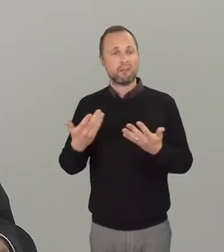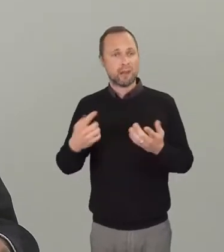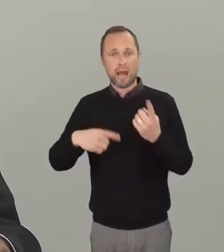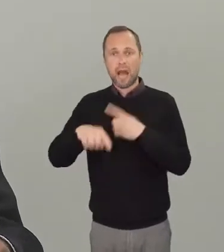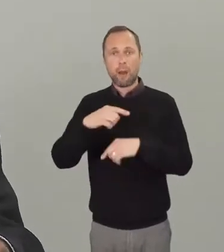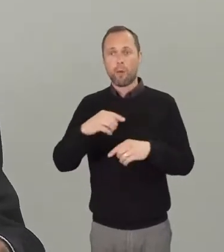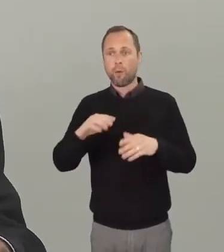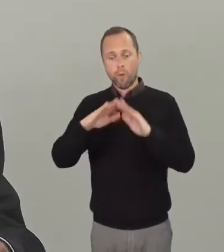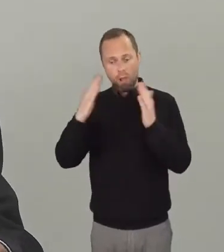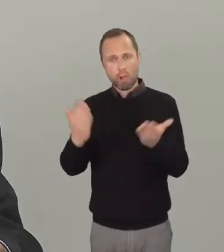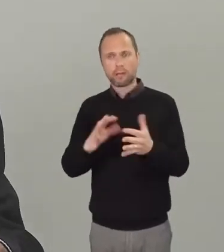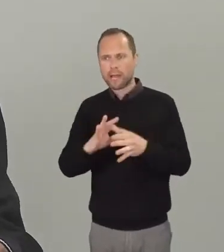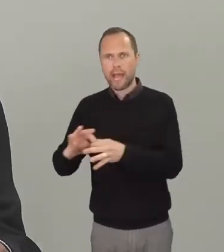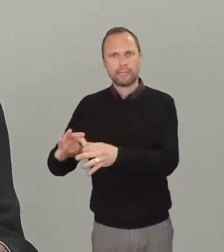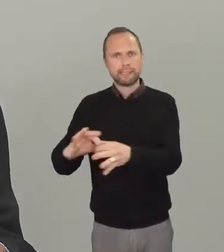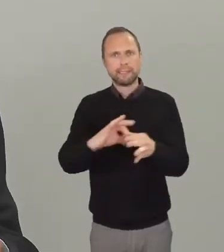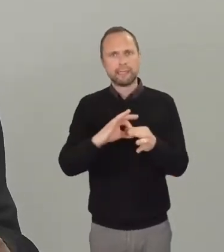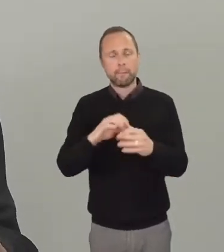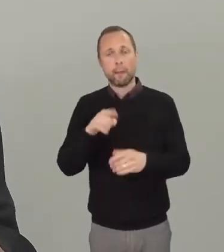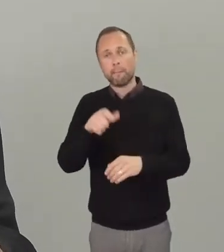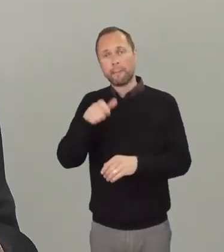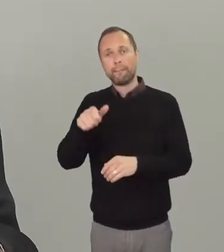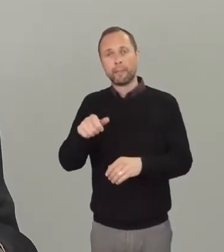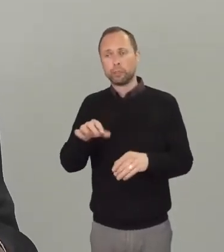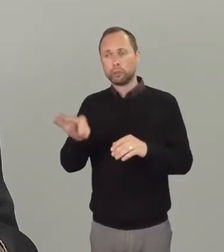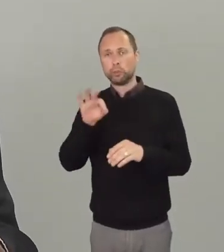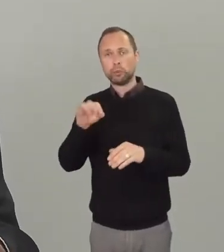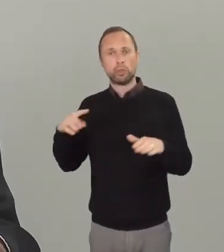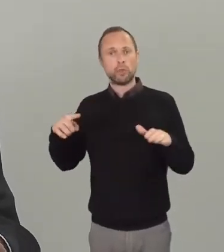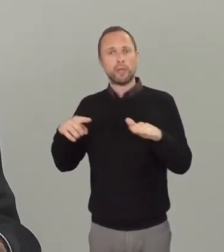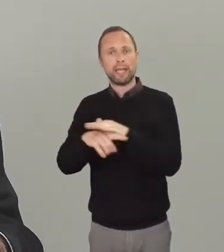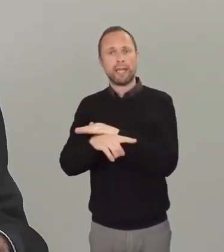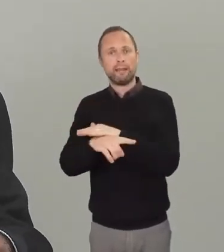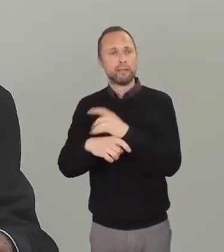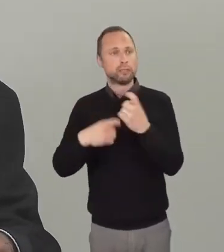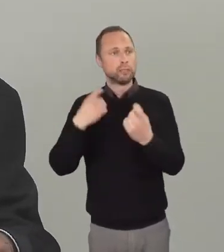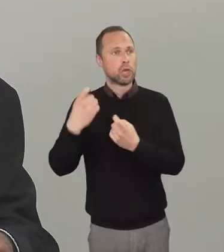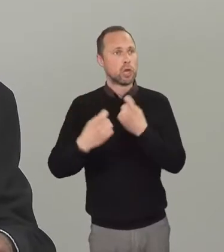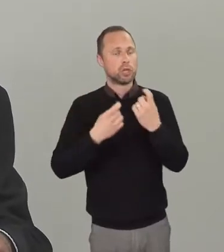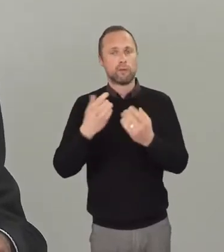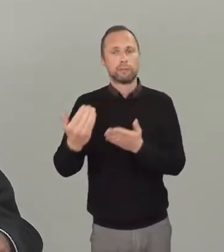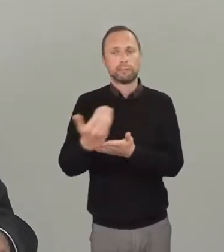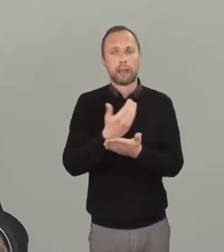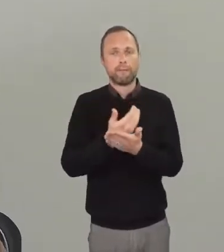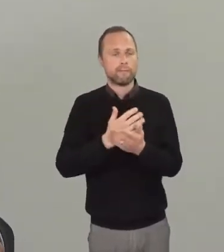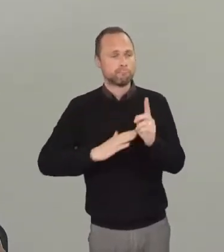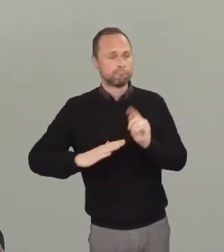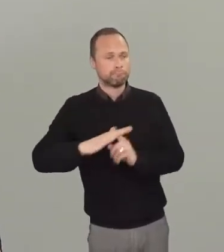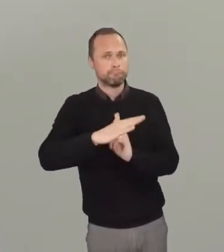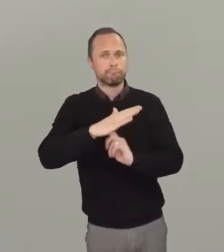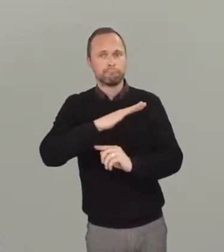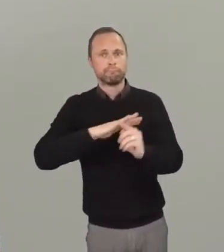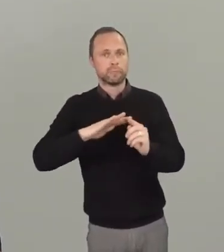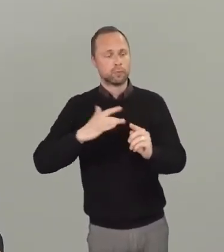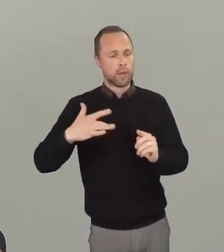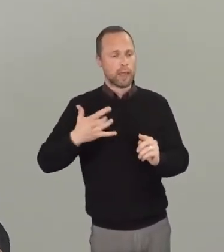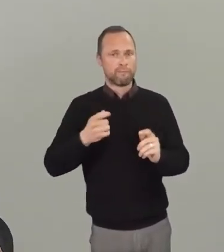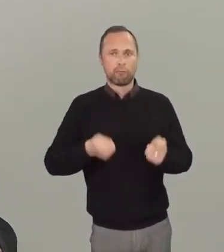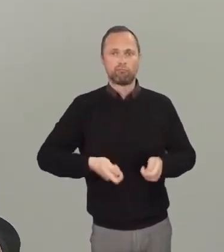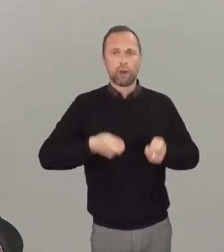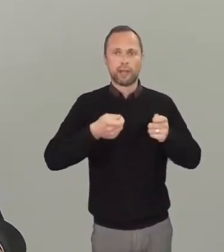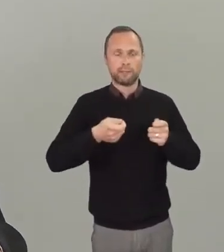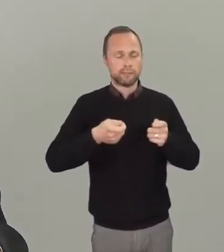sometimes choose to leave in search for a safe place to live and raise